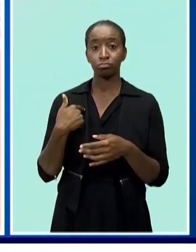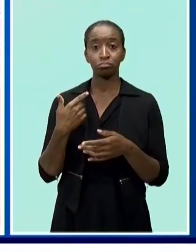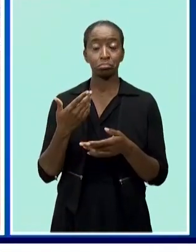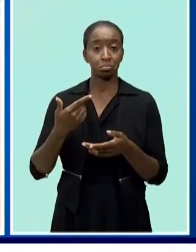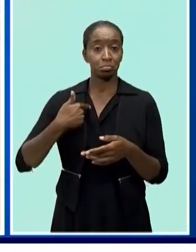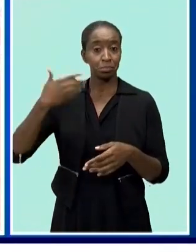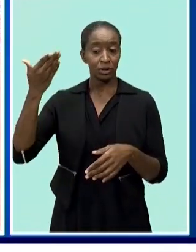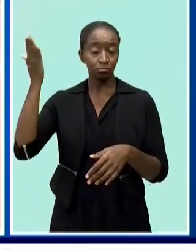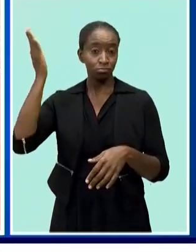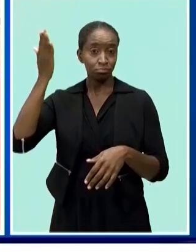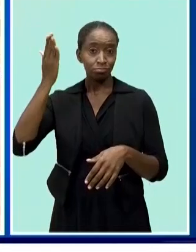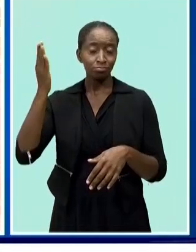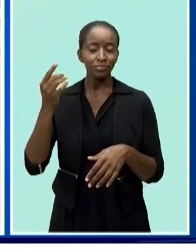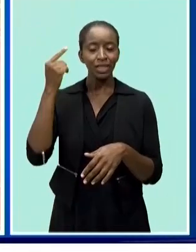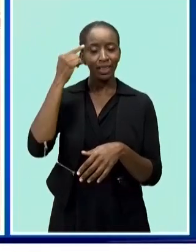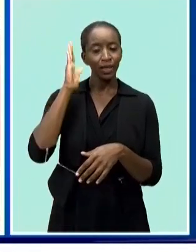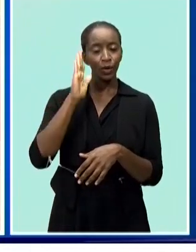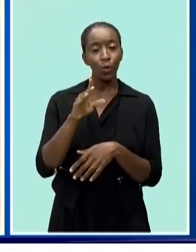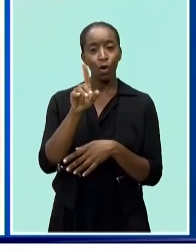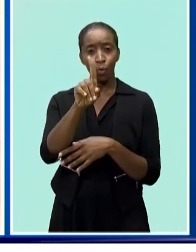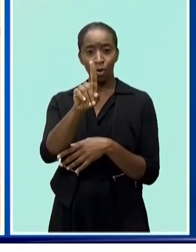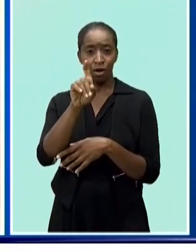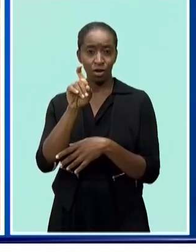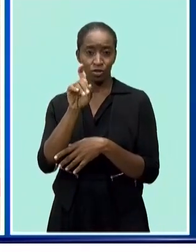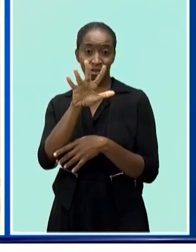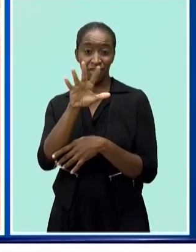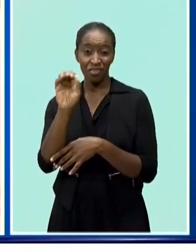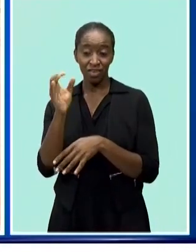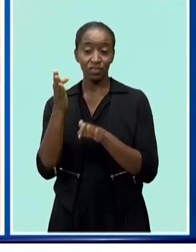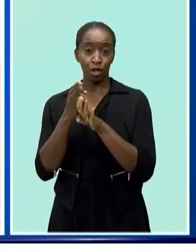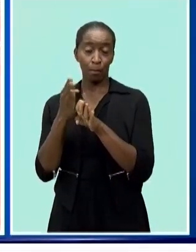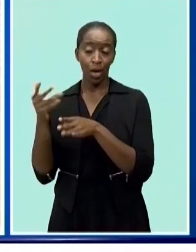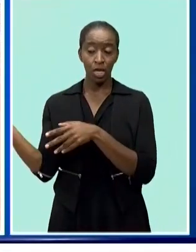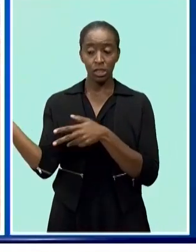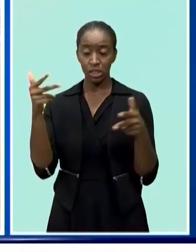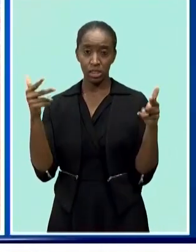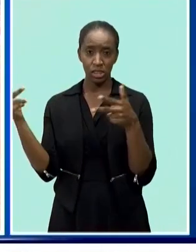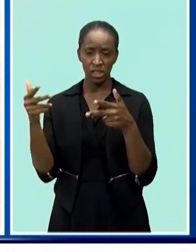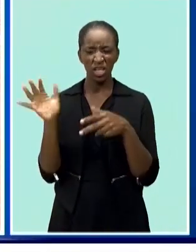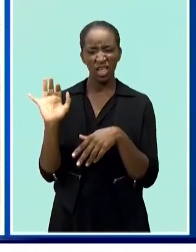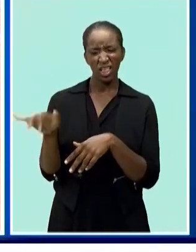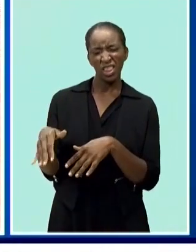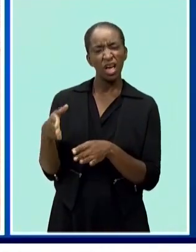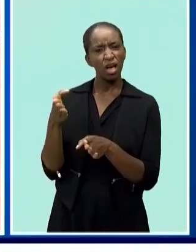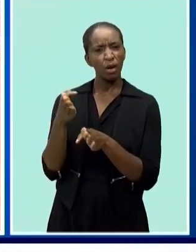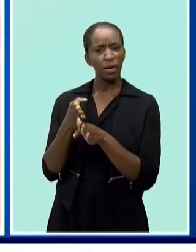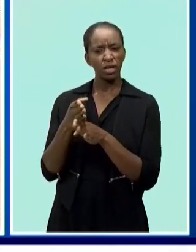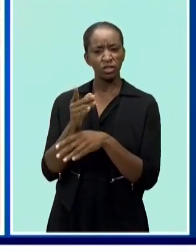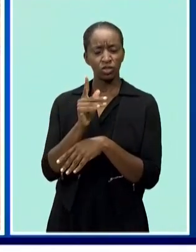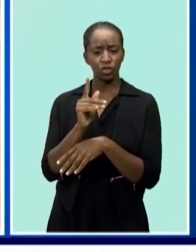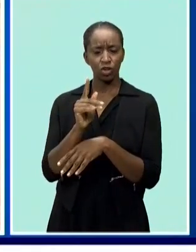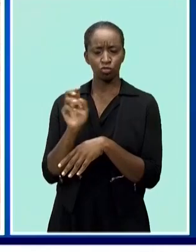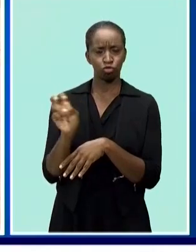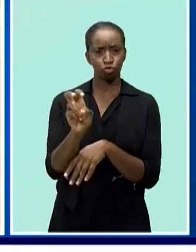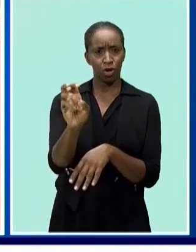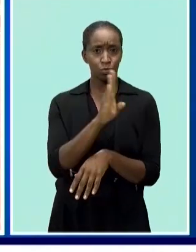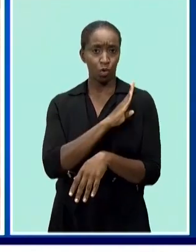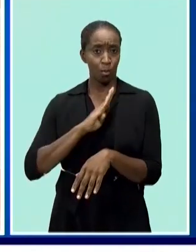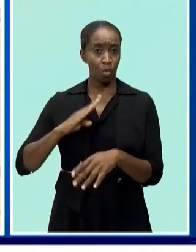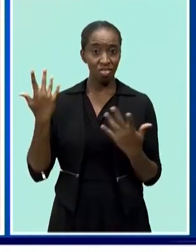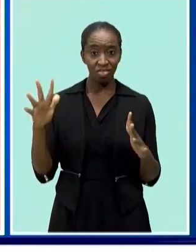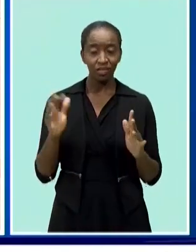buses, and when I say 150 buses, not necessarily from the Transport Board, because we are also involving a lot of